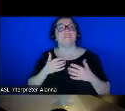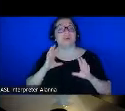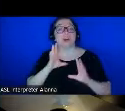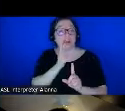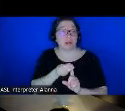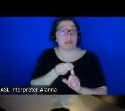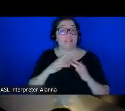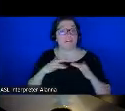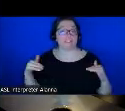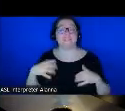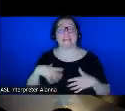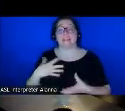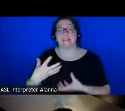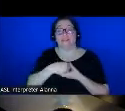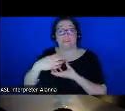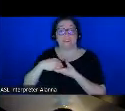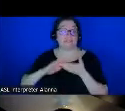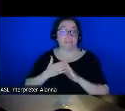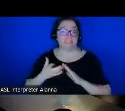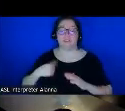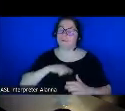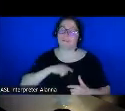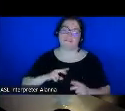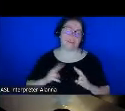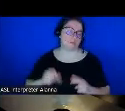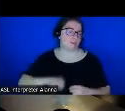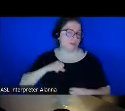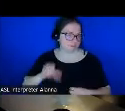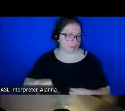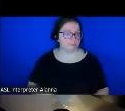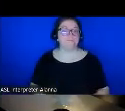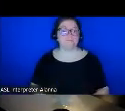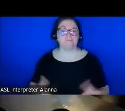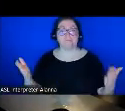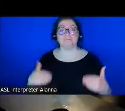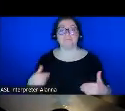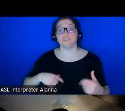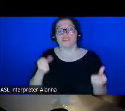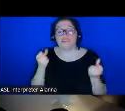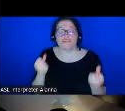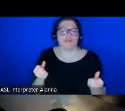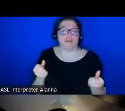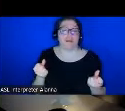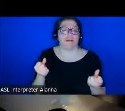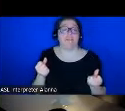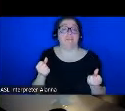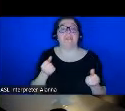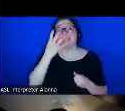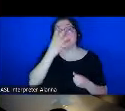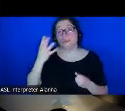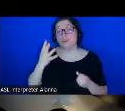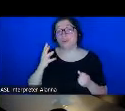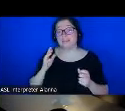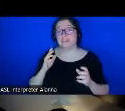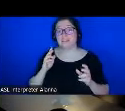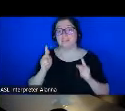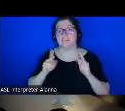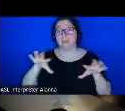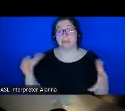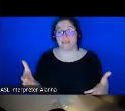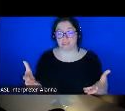inclusive community and pride ourselves on being so um we have a very strong immigrant population in our community in fact